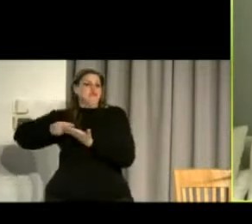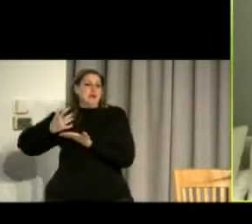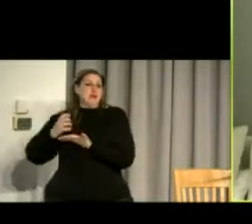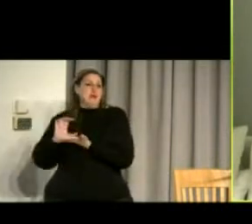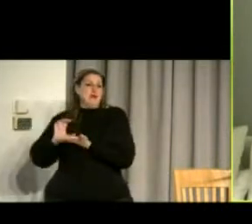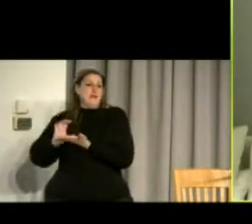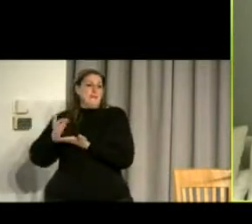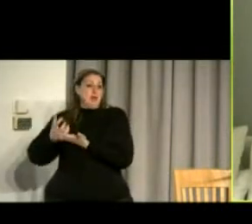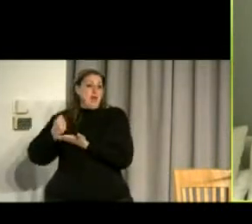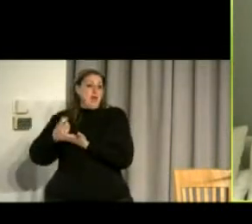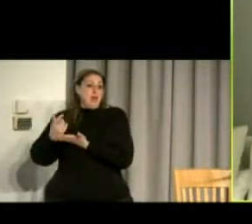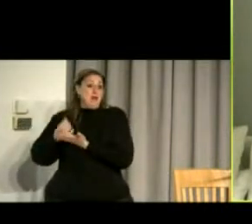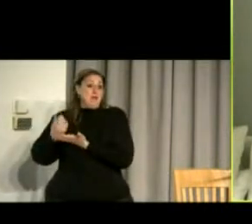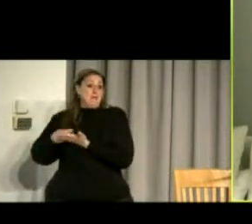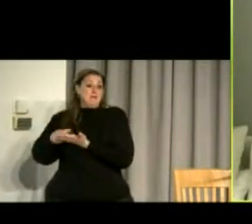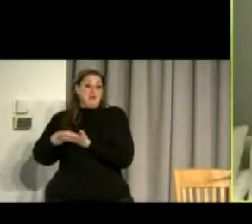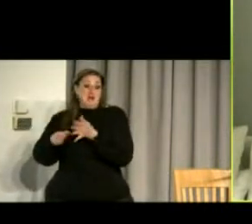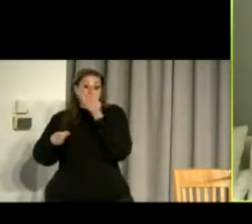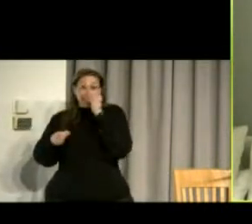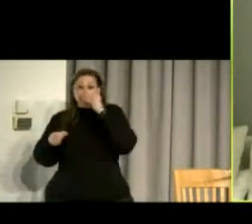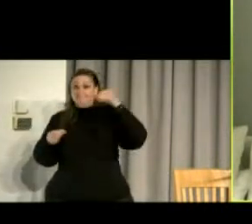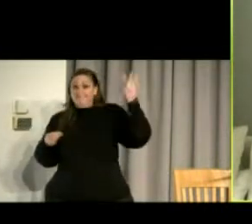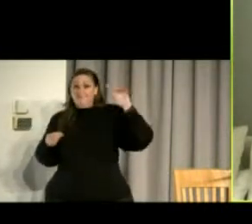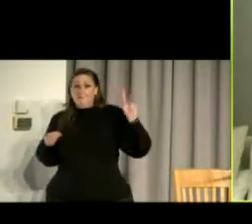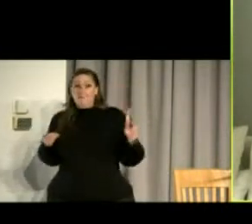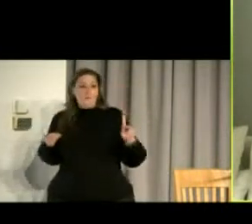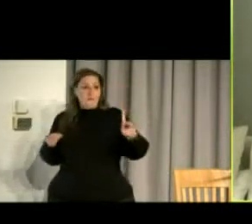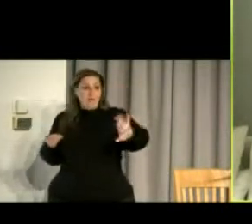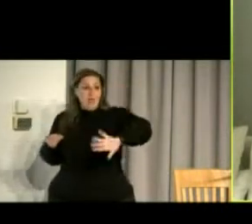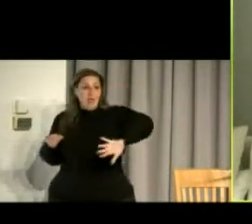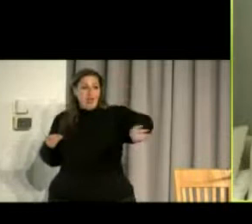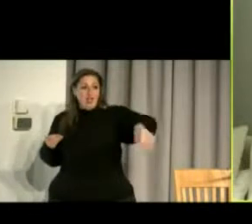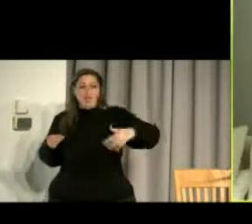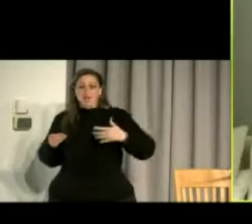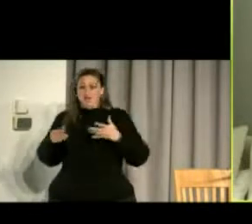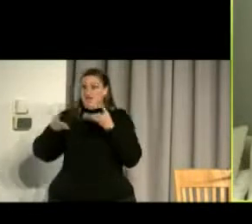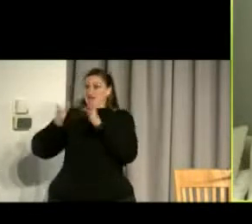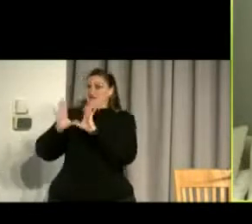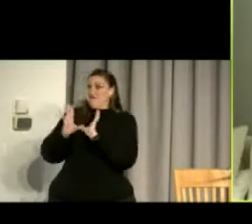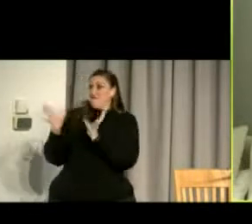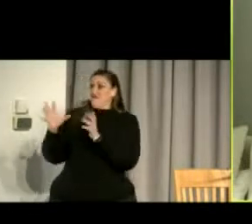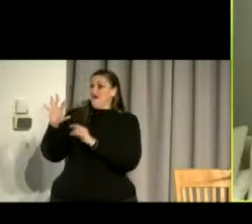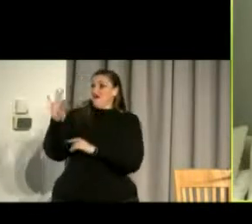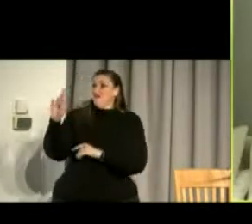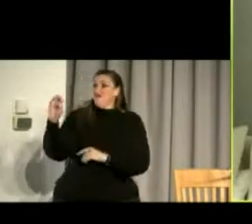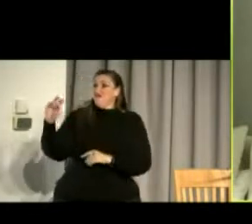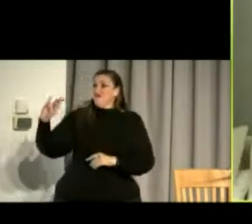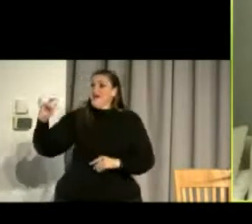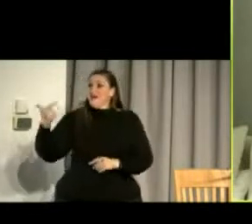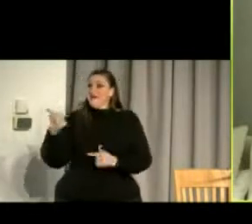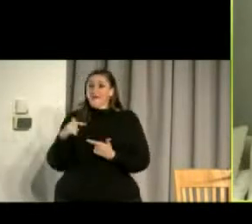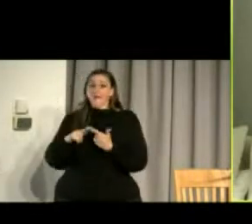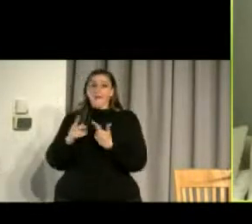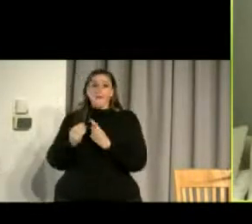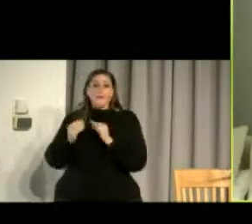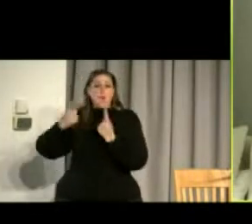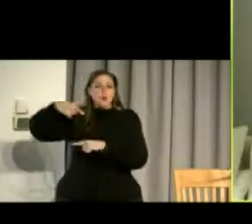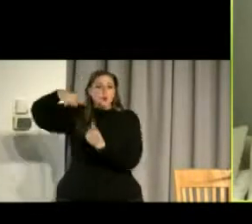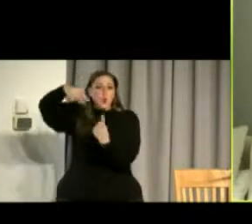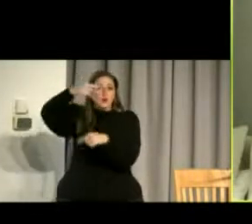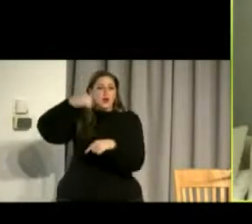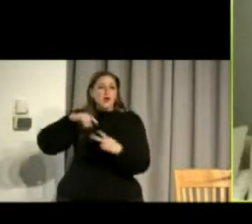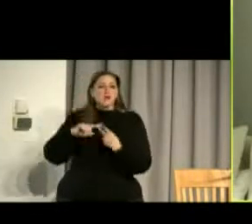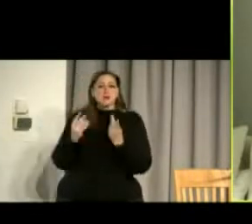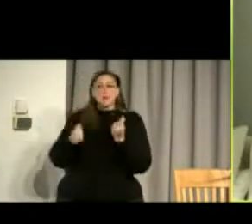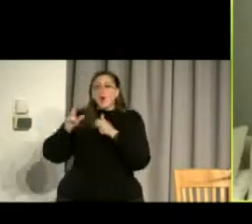over people, where they allow fracking to happen, causing us to have stronger tornadoes, more